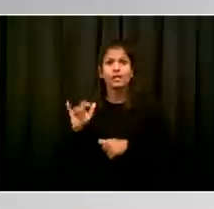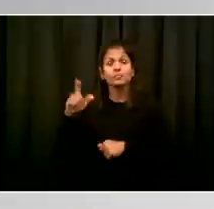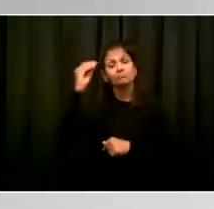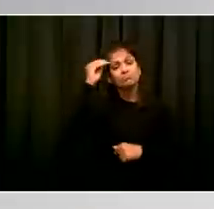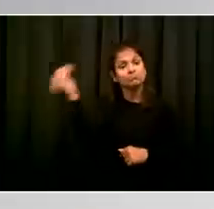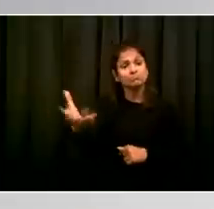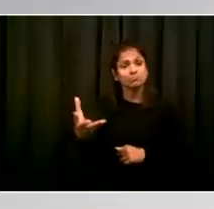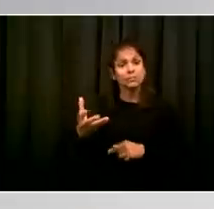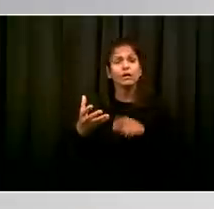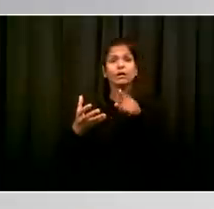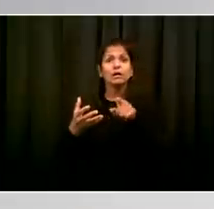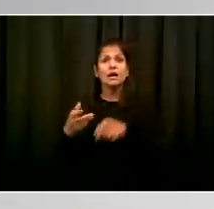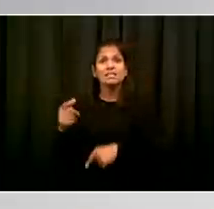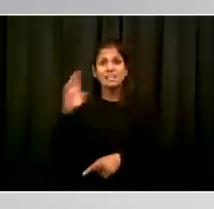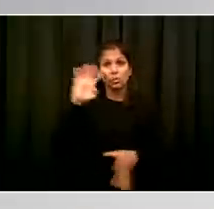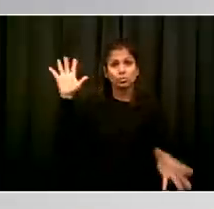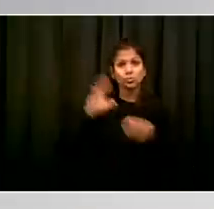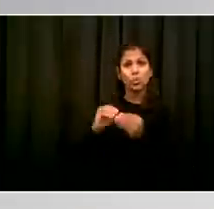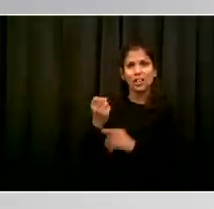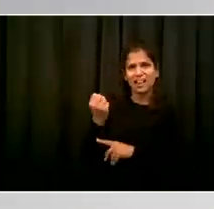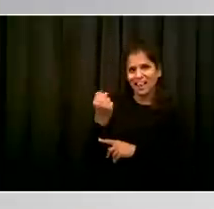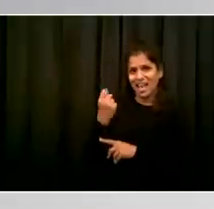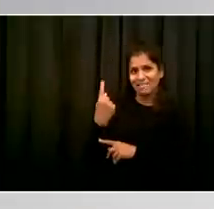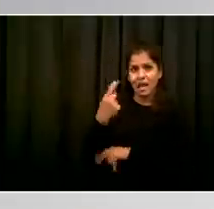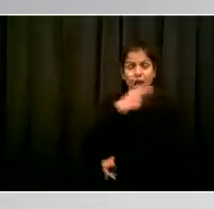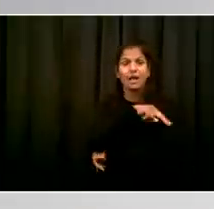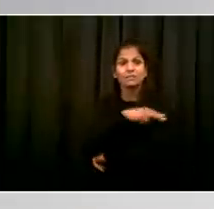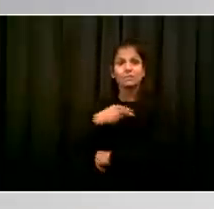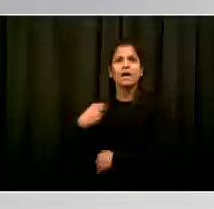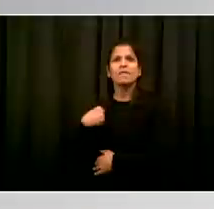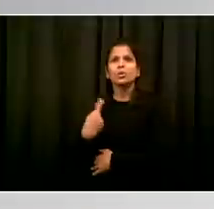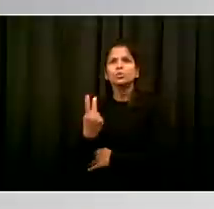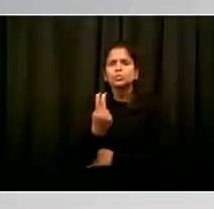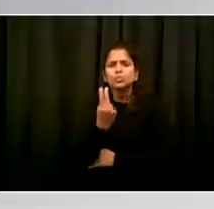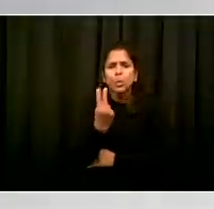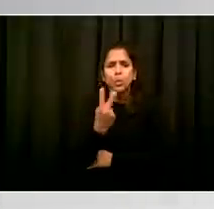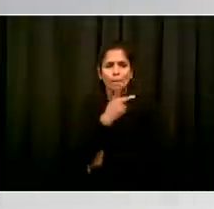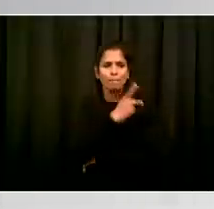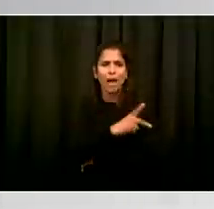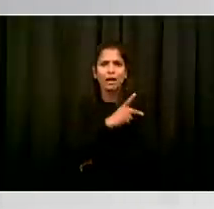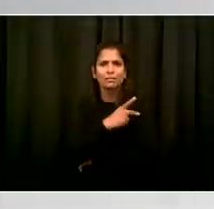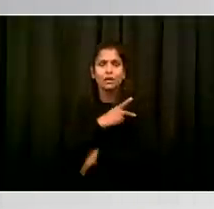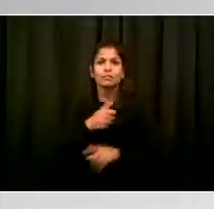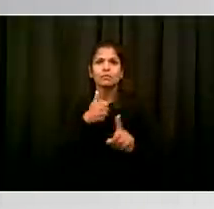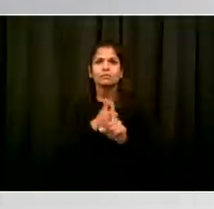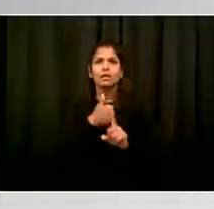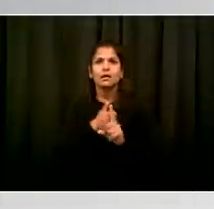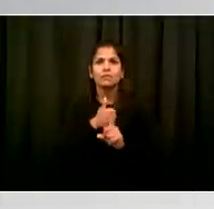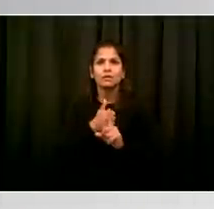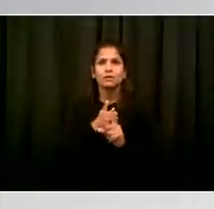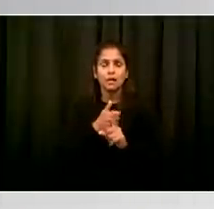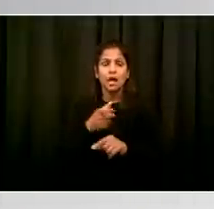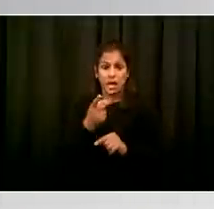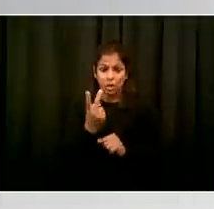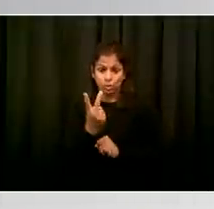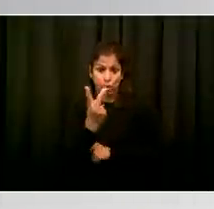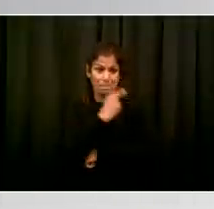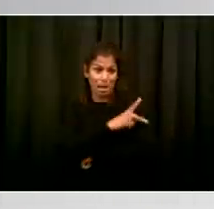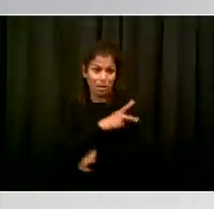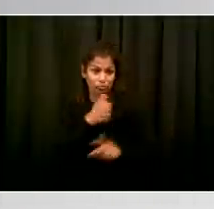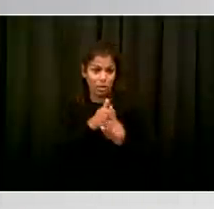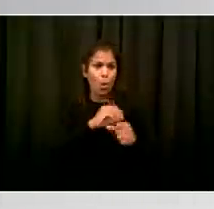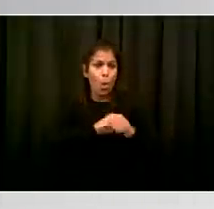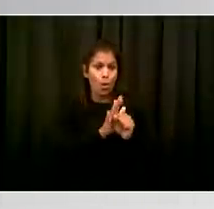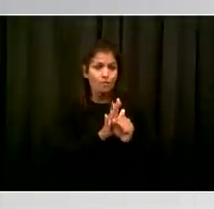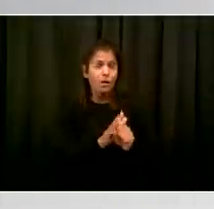a surge if it were to happen. Every single hospital, based on its experience of what worked and frankly what didn't work